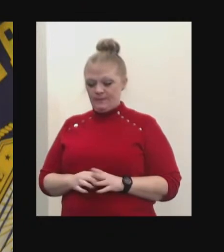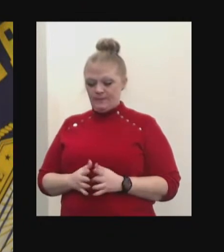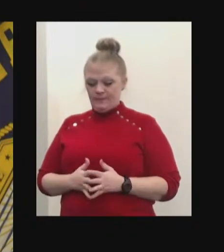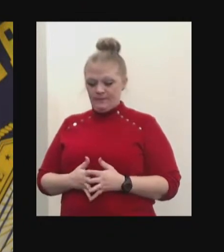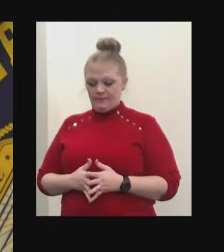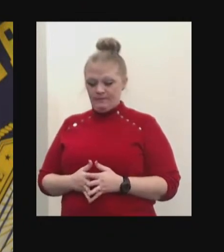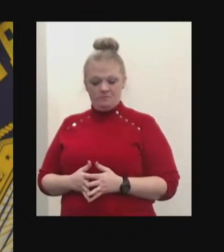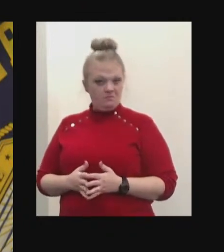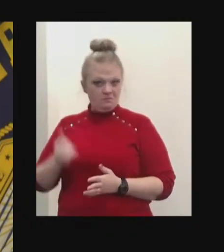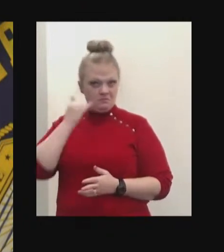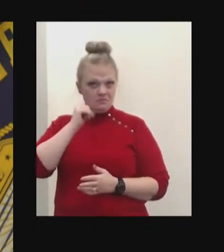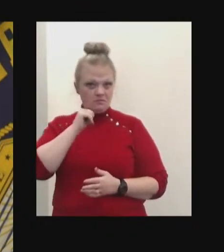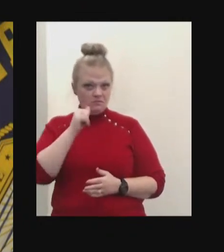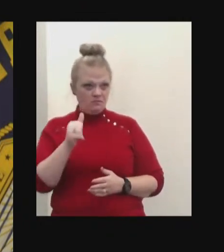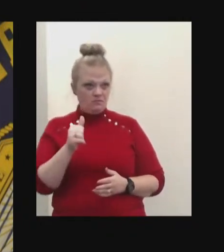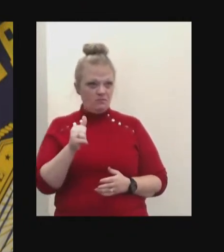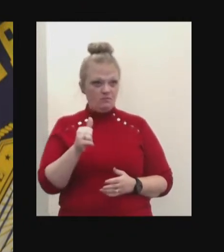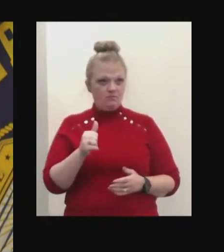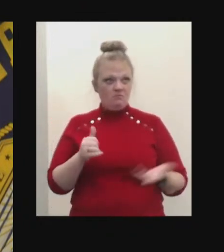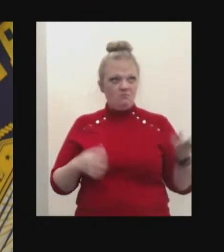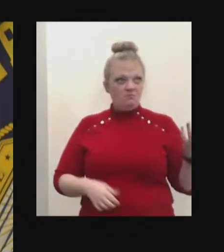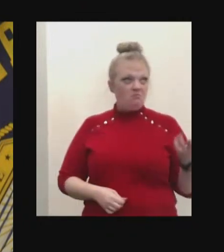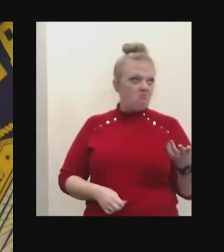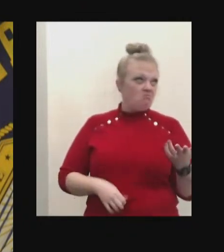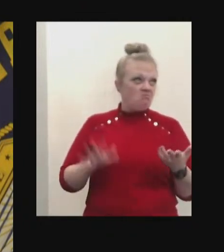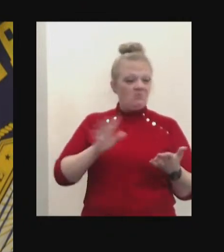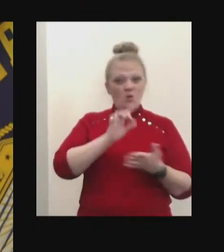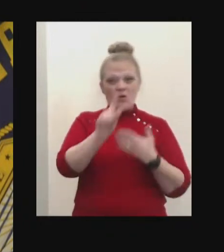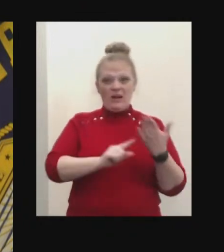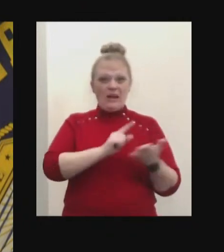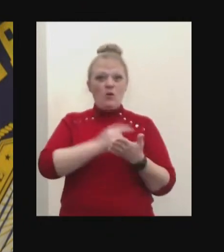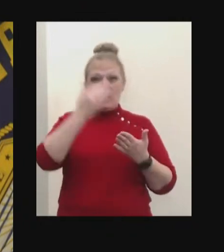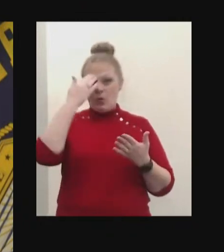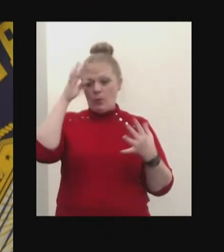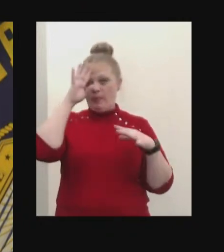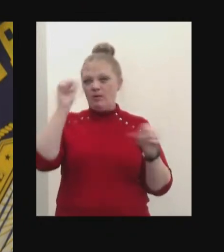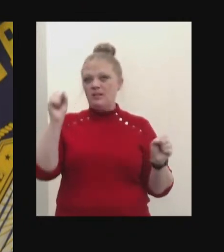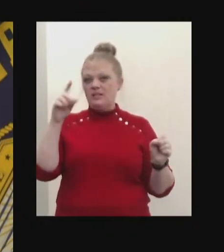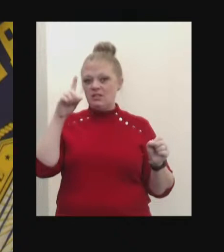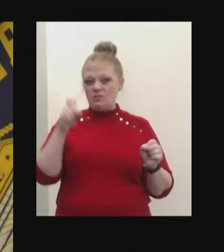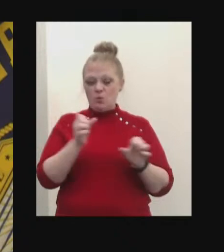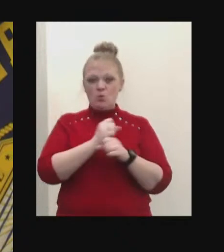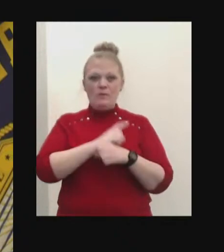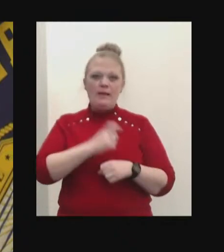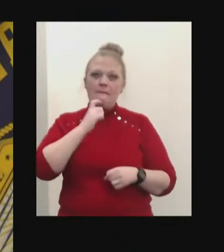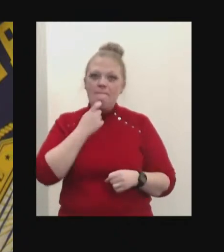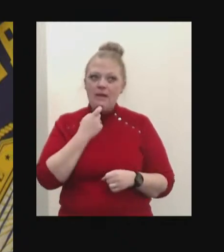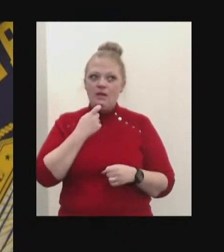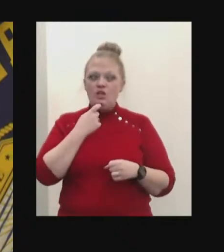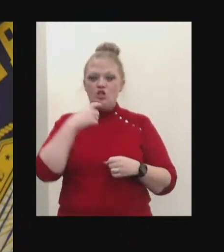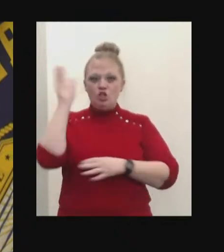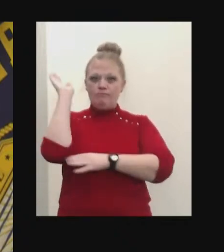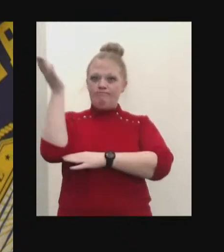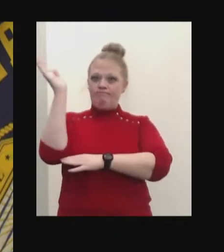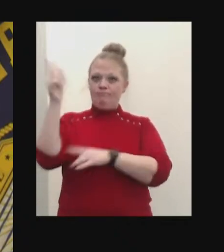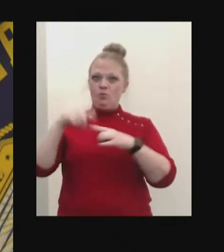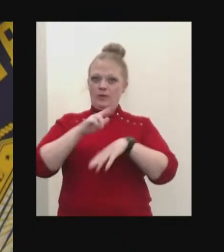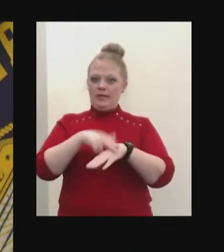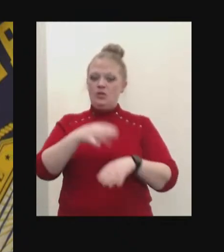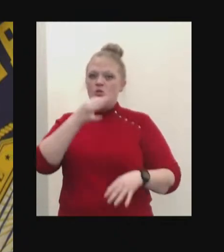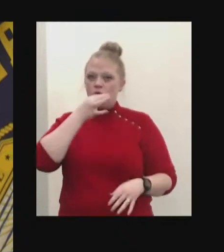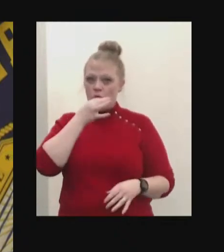If not, then we basically reached an hour, and I know the president's supposed to announce and make a major statement and speech to the nation very soon, so we want